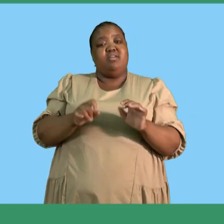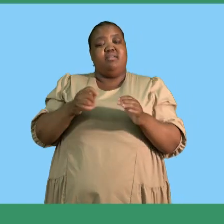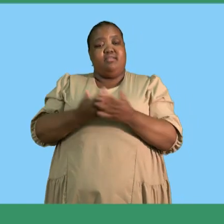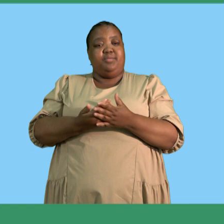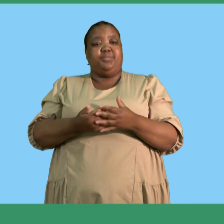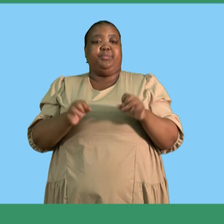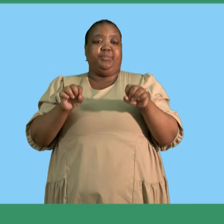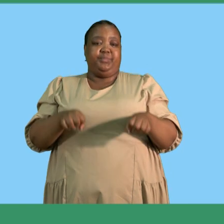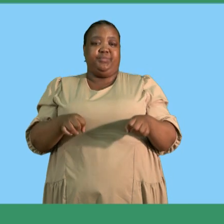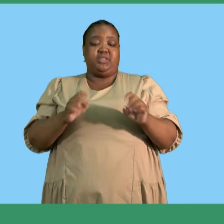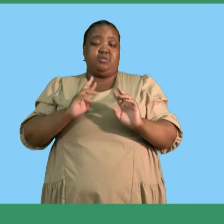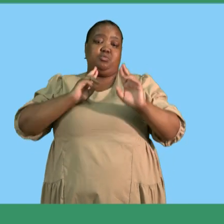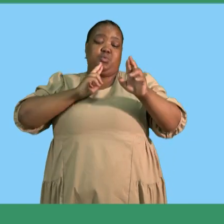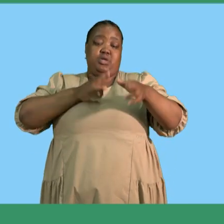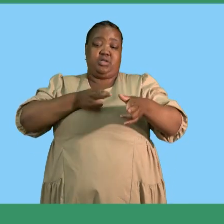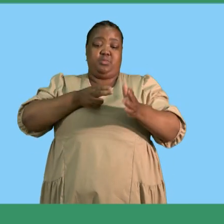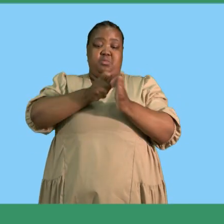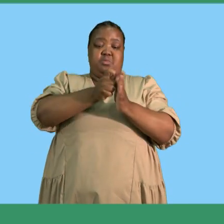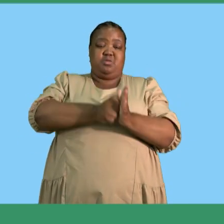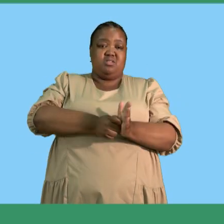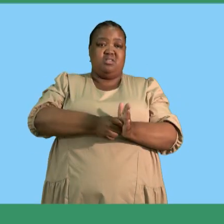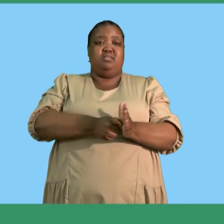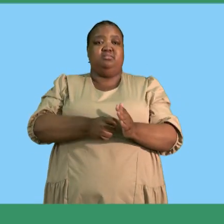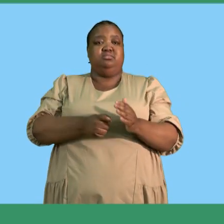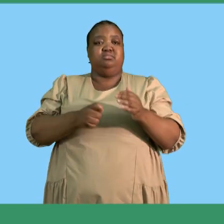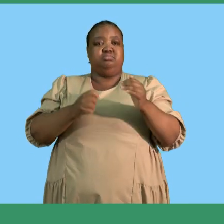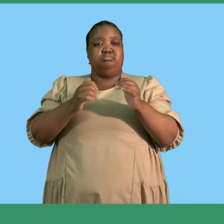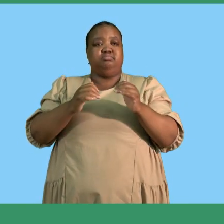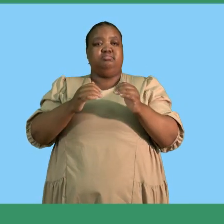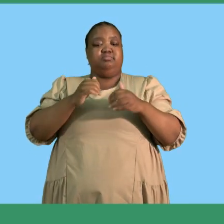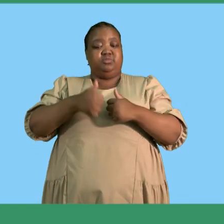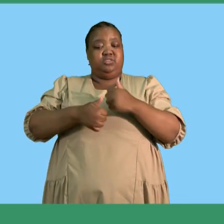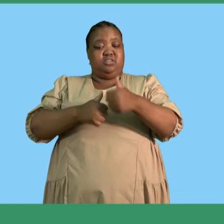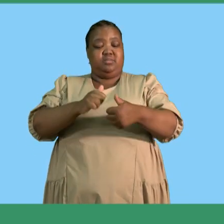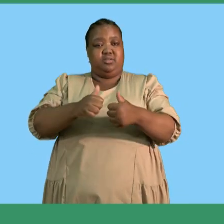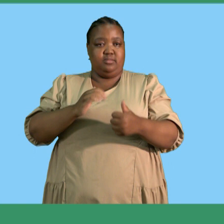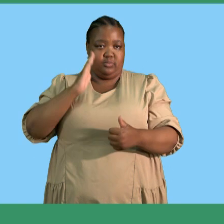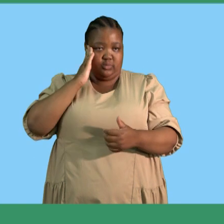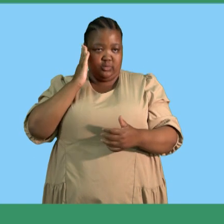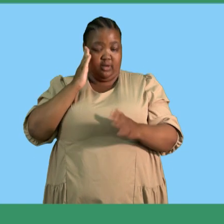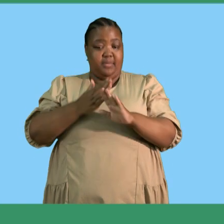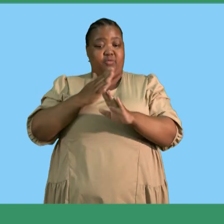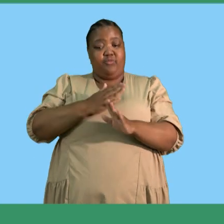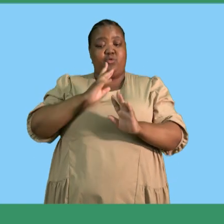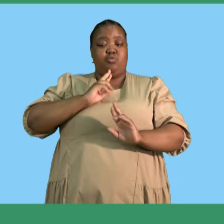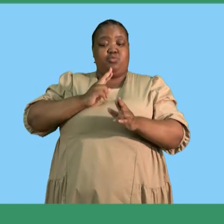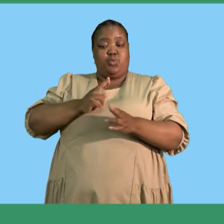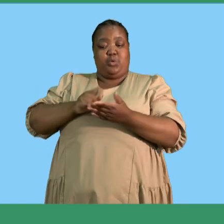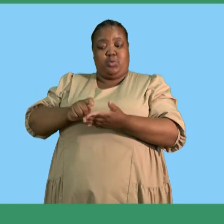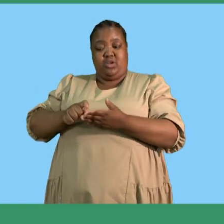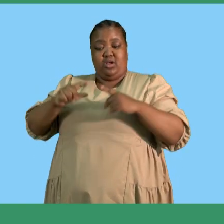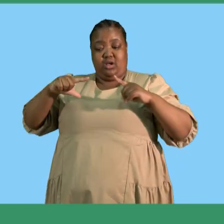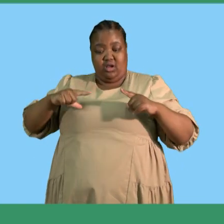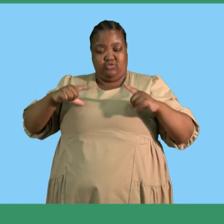it is important for you to know these steps, that you must conduct research before you write a report so